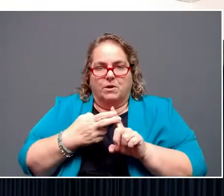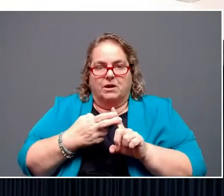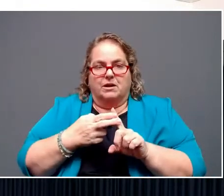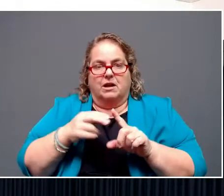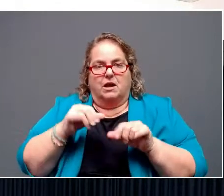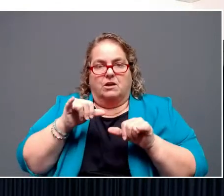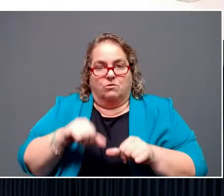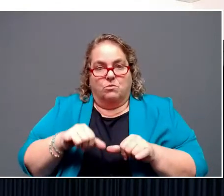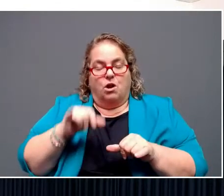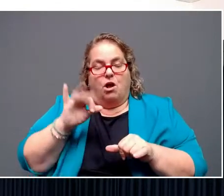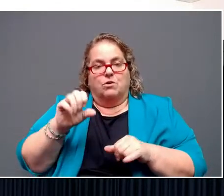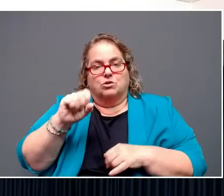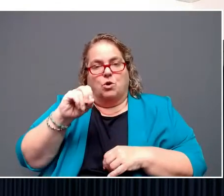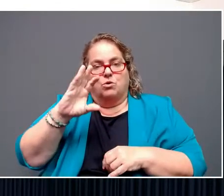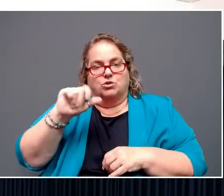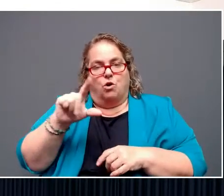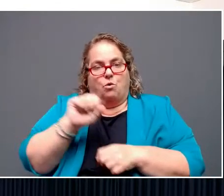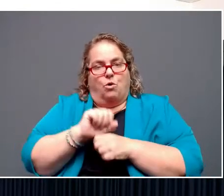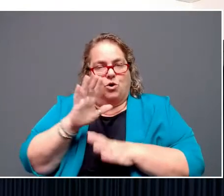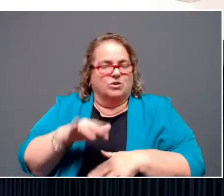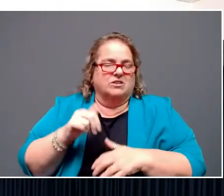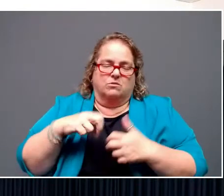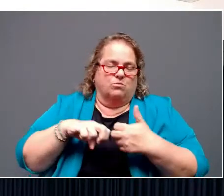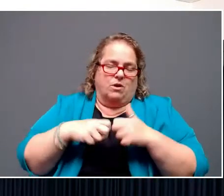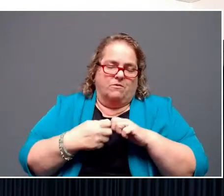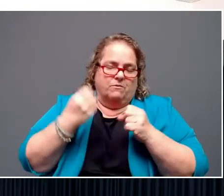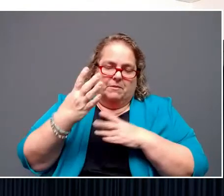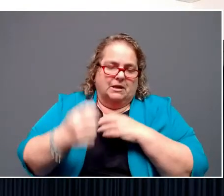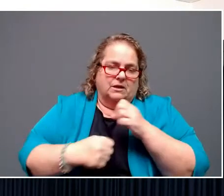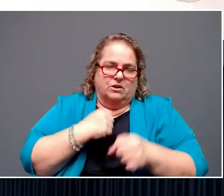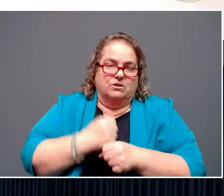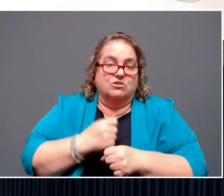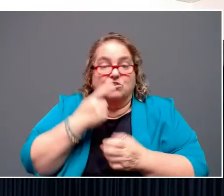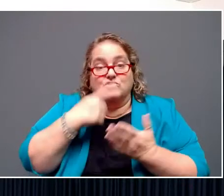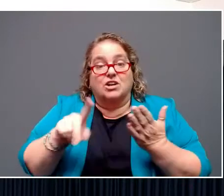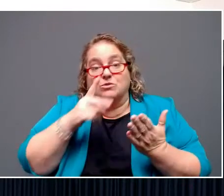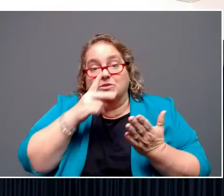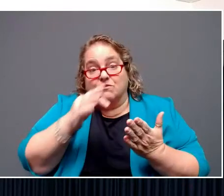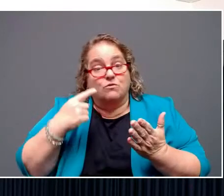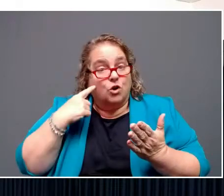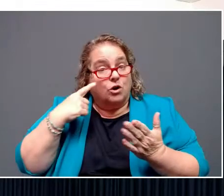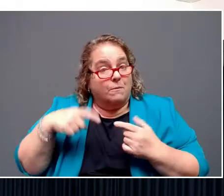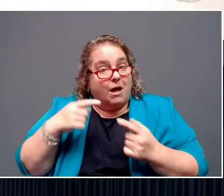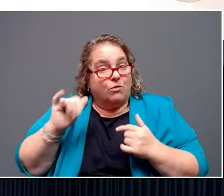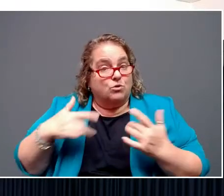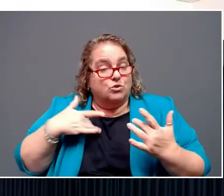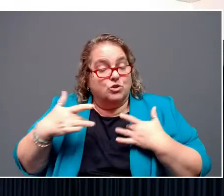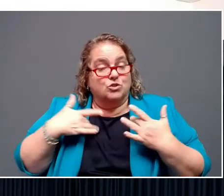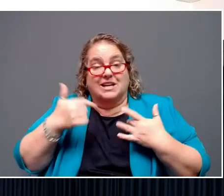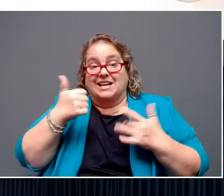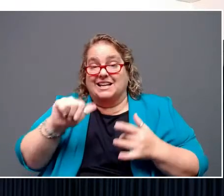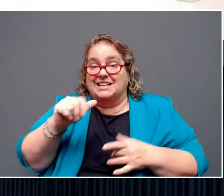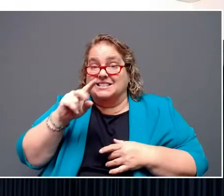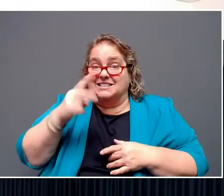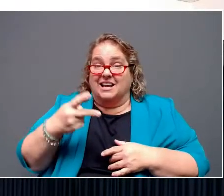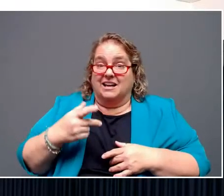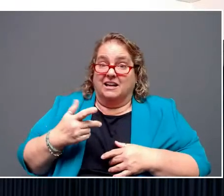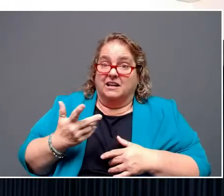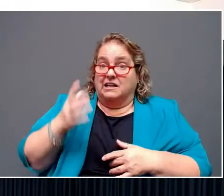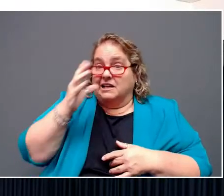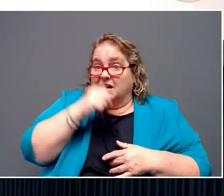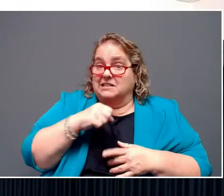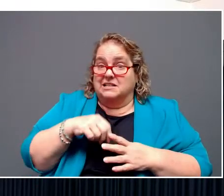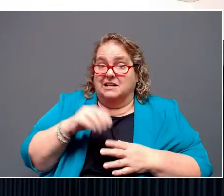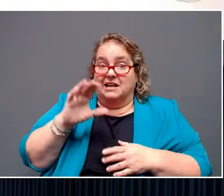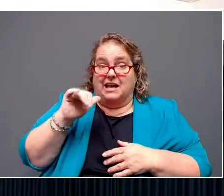workers, which has been a problem for many years now. Just checking to see if you have heard those concerns and if there's any second guessing in the Cabinet on that